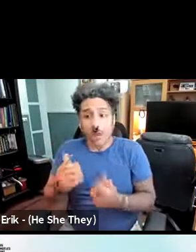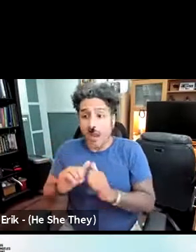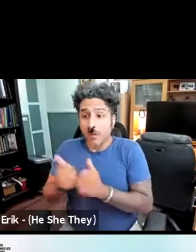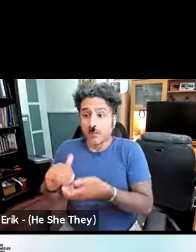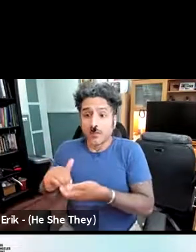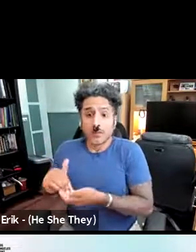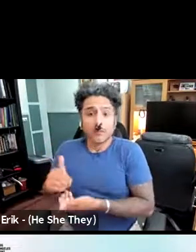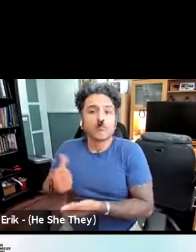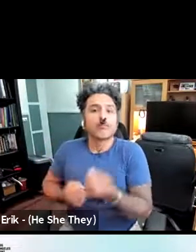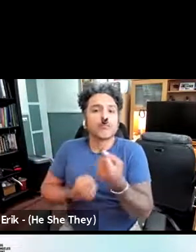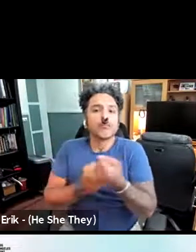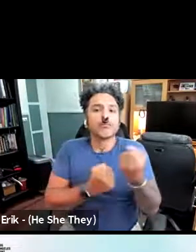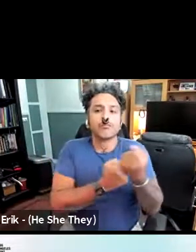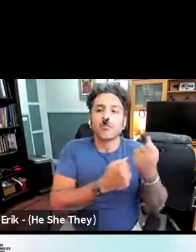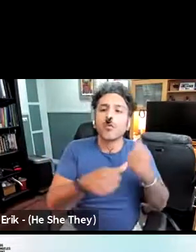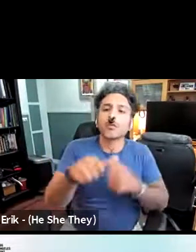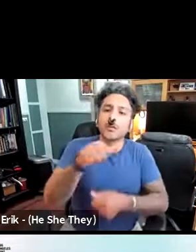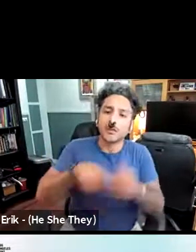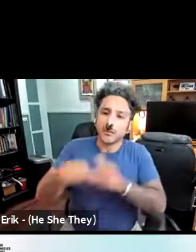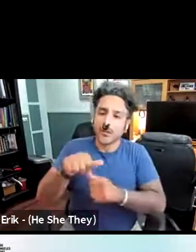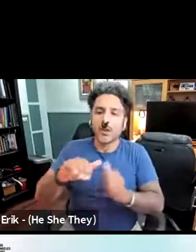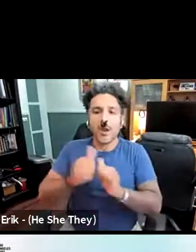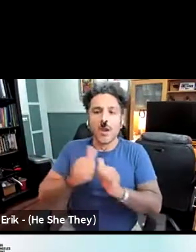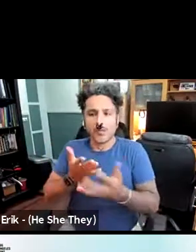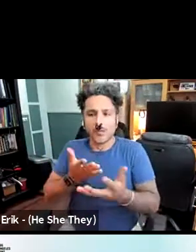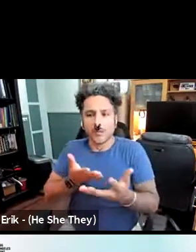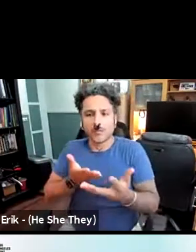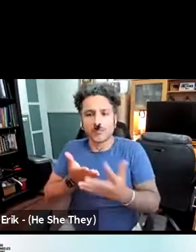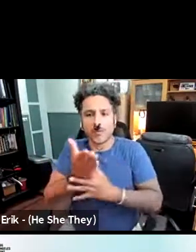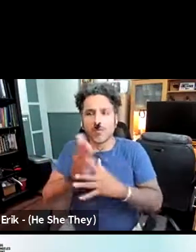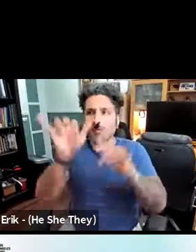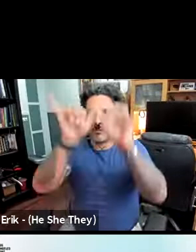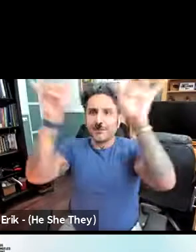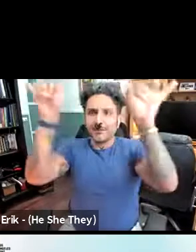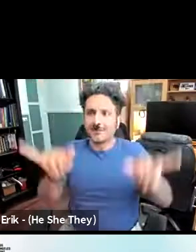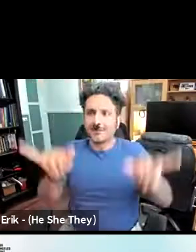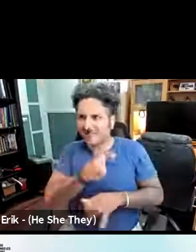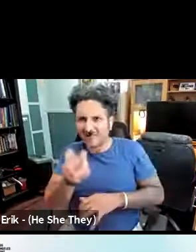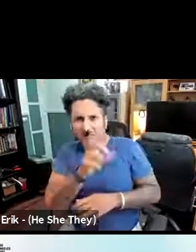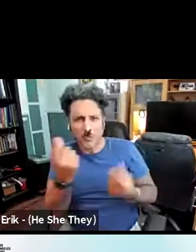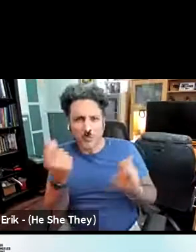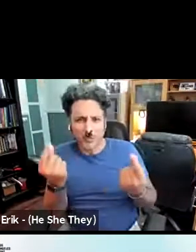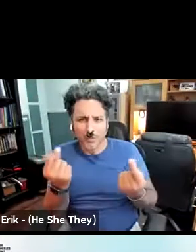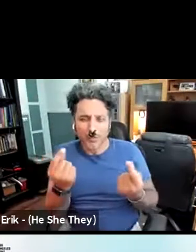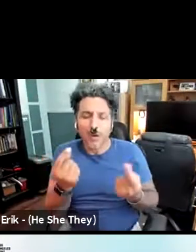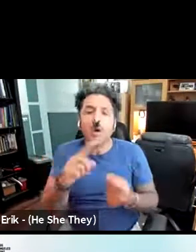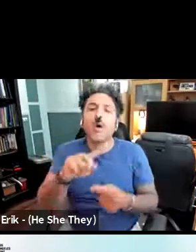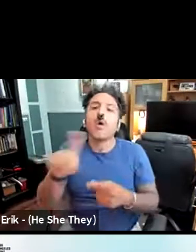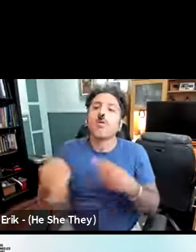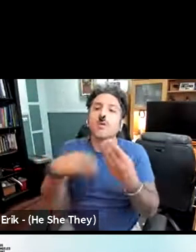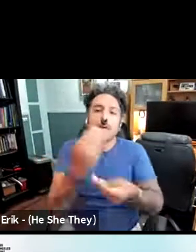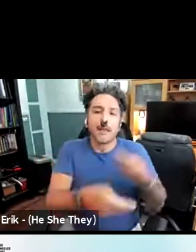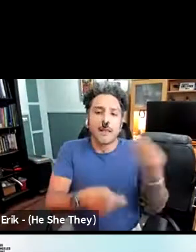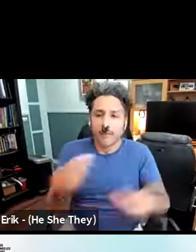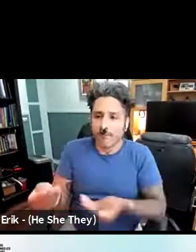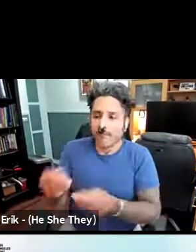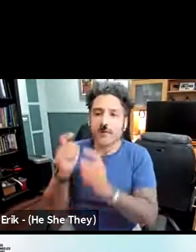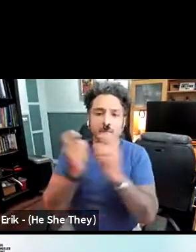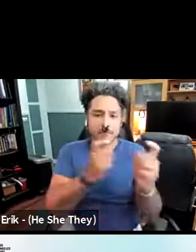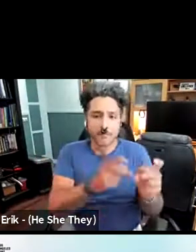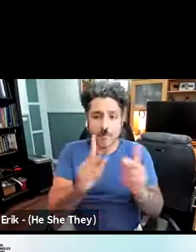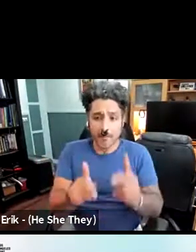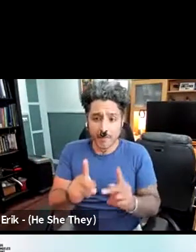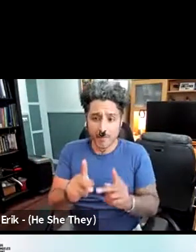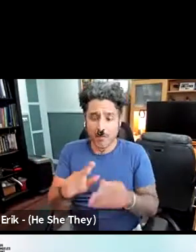through particular services like carpooling or actual giving circles. Like we've already engaged in mutual